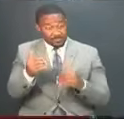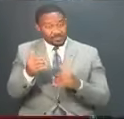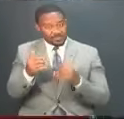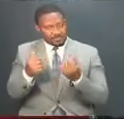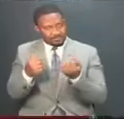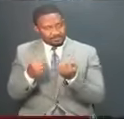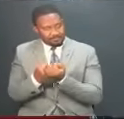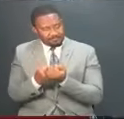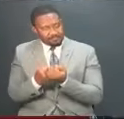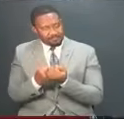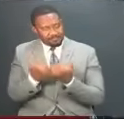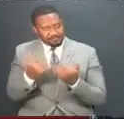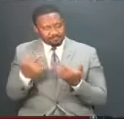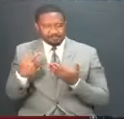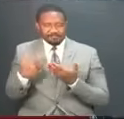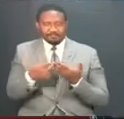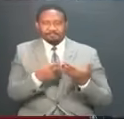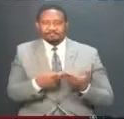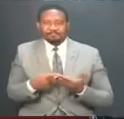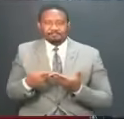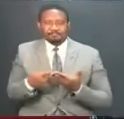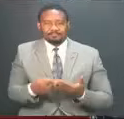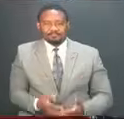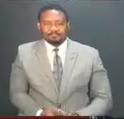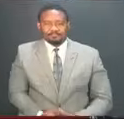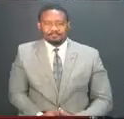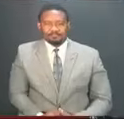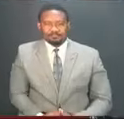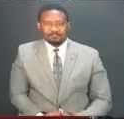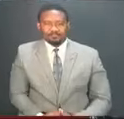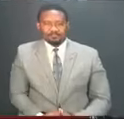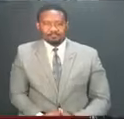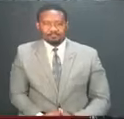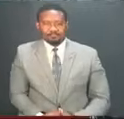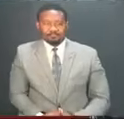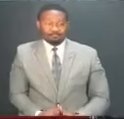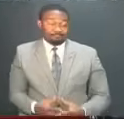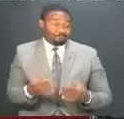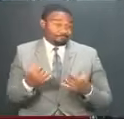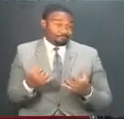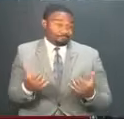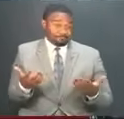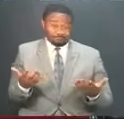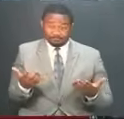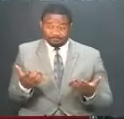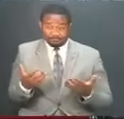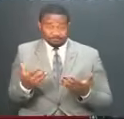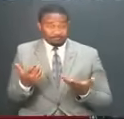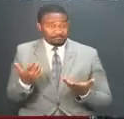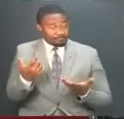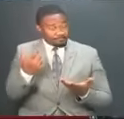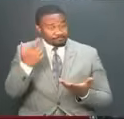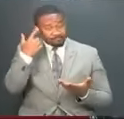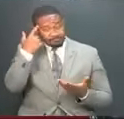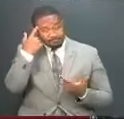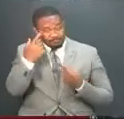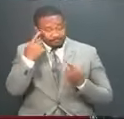House. Honorable members, there be no further consideration.